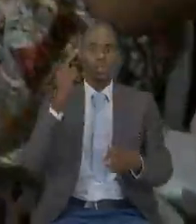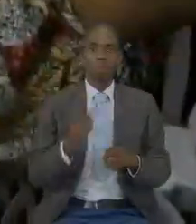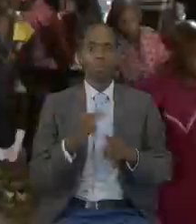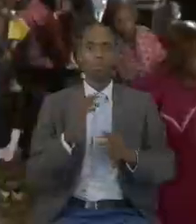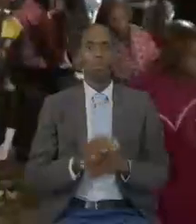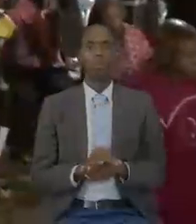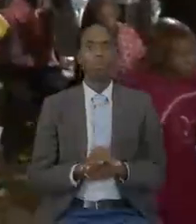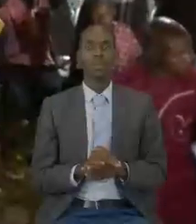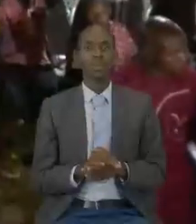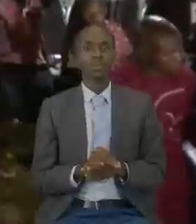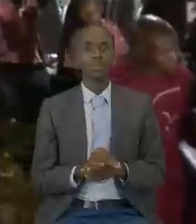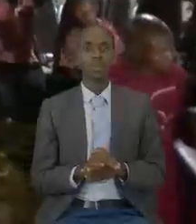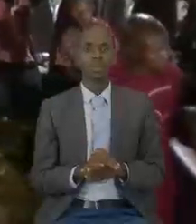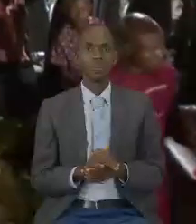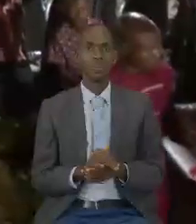name.